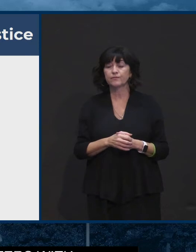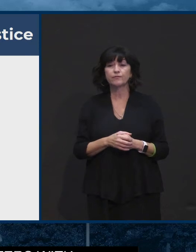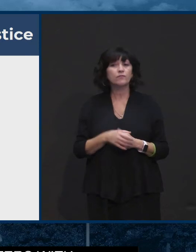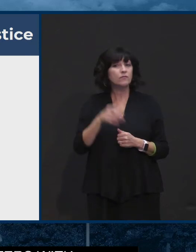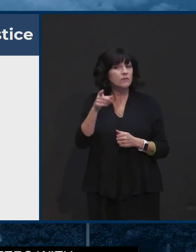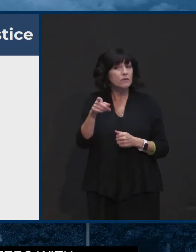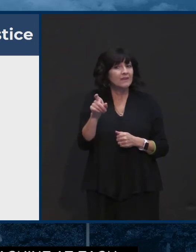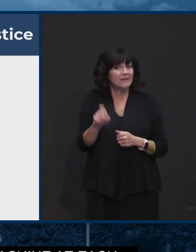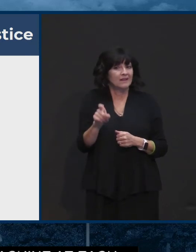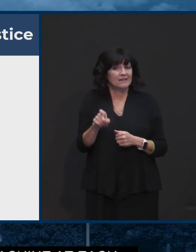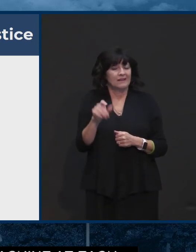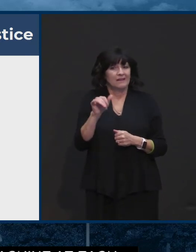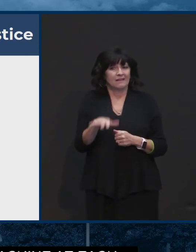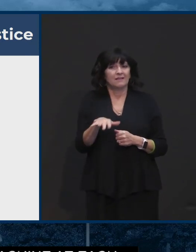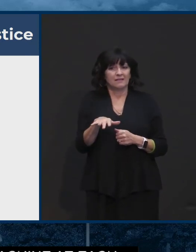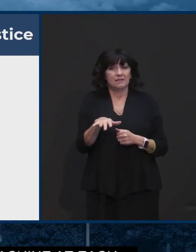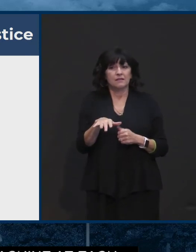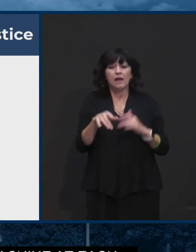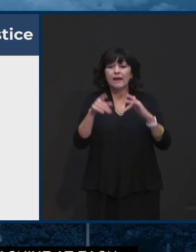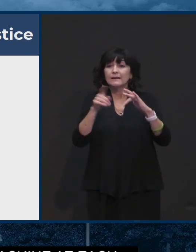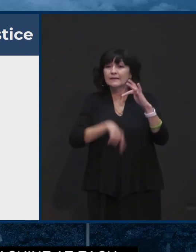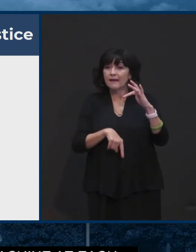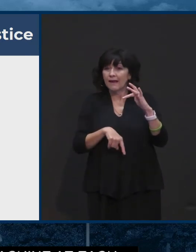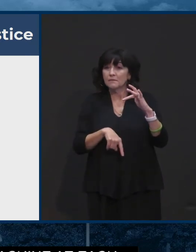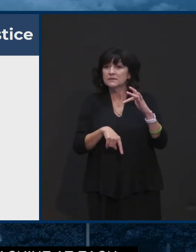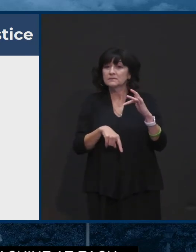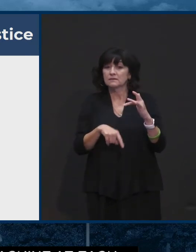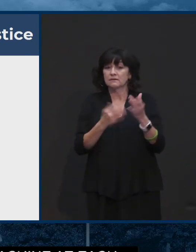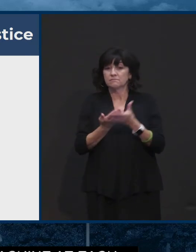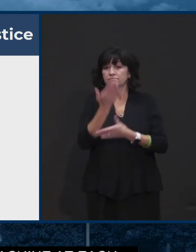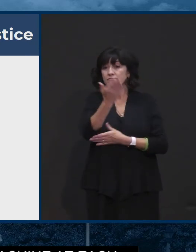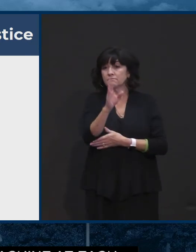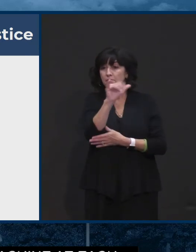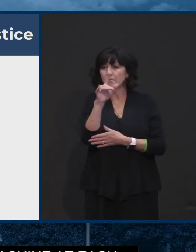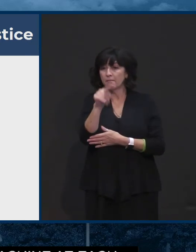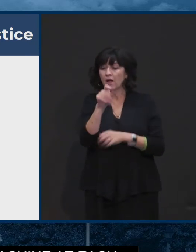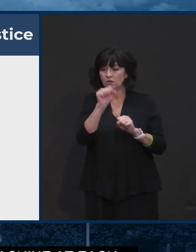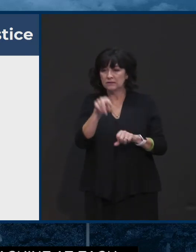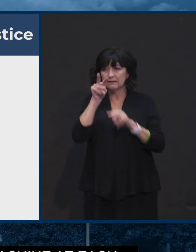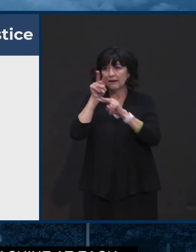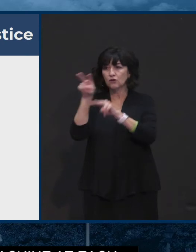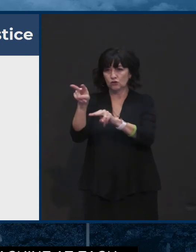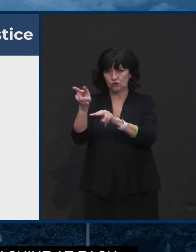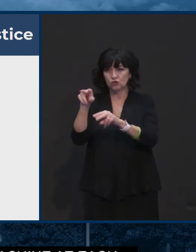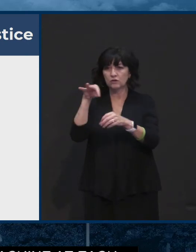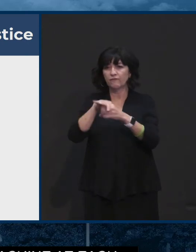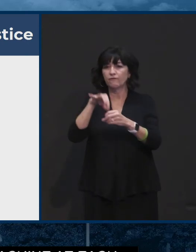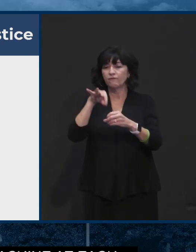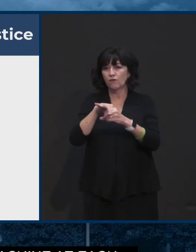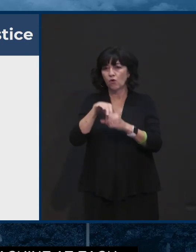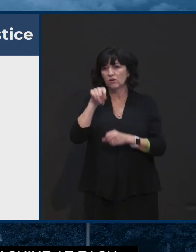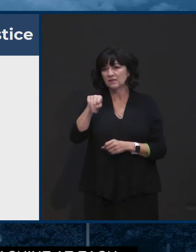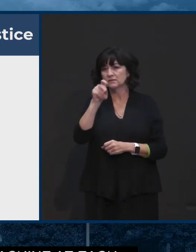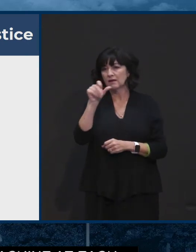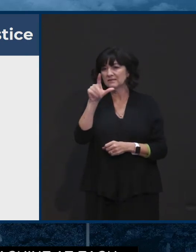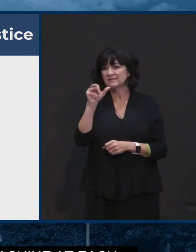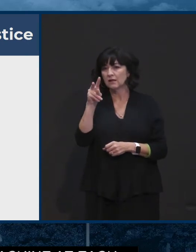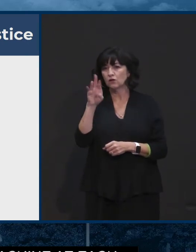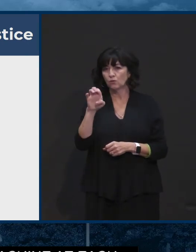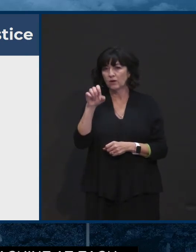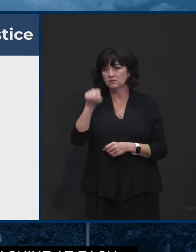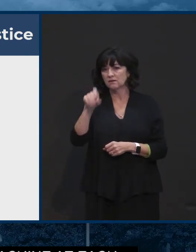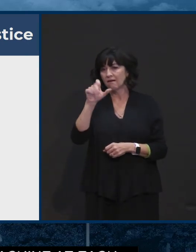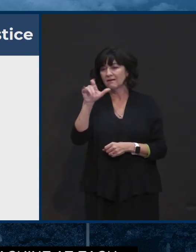ballot via elections.delaware.gov. Campaigns are allowed to contact voters